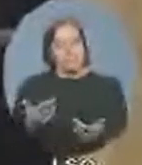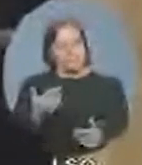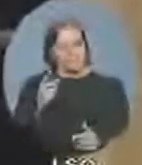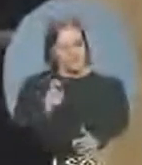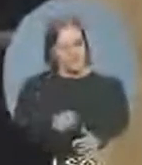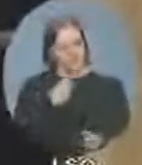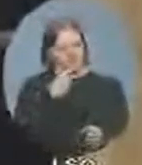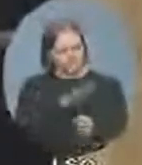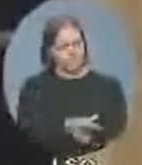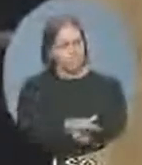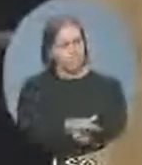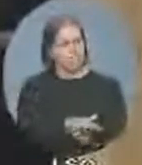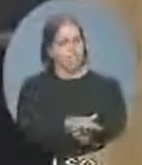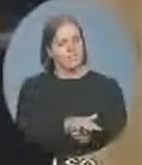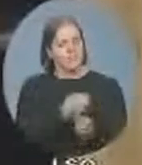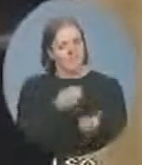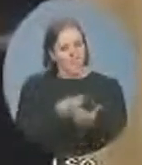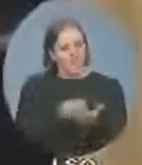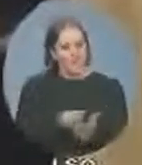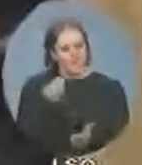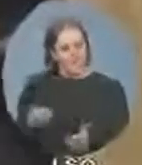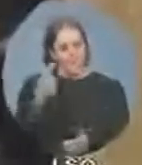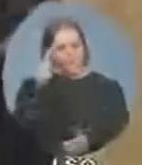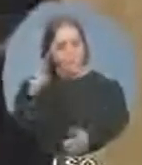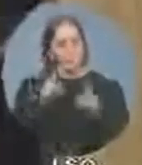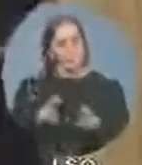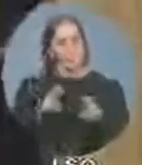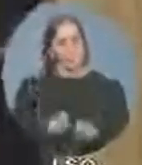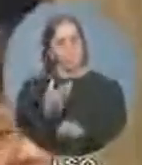commit that there will be no cuts to existing AIDS programs? Will they make that commitment?